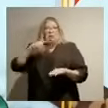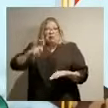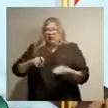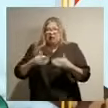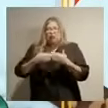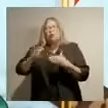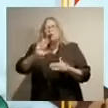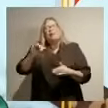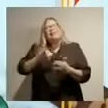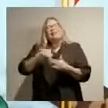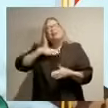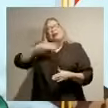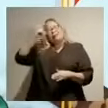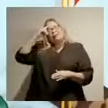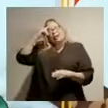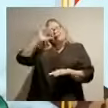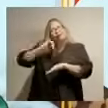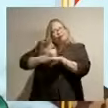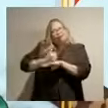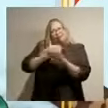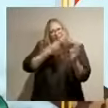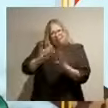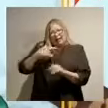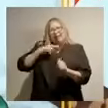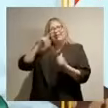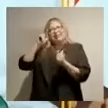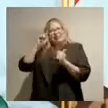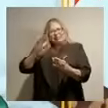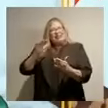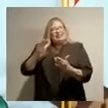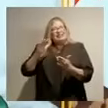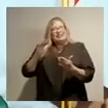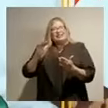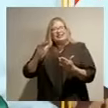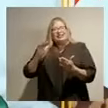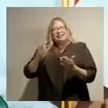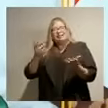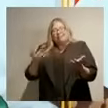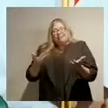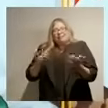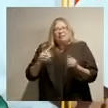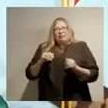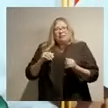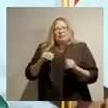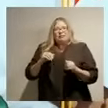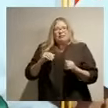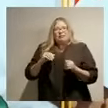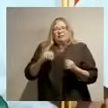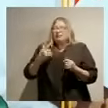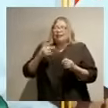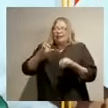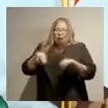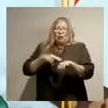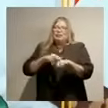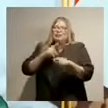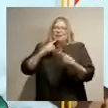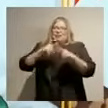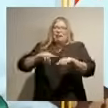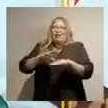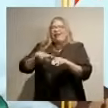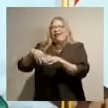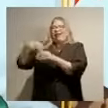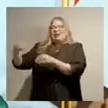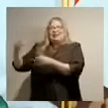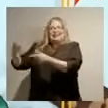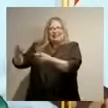mindset, and it's a mindset that I expect, subject to external circumstances, but I